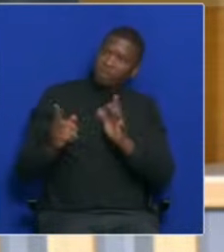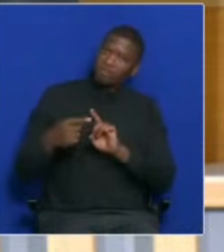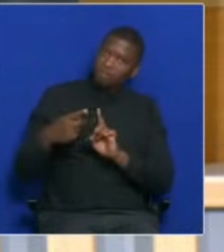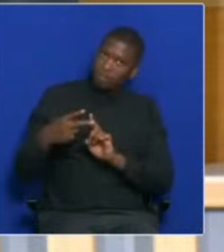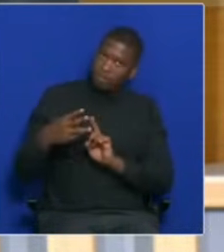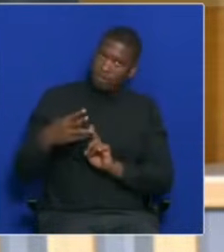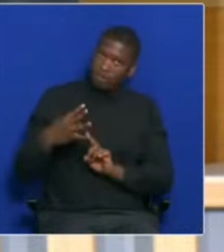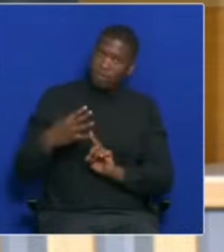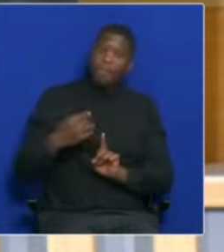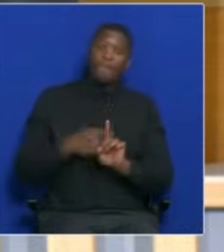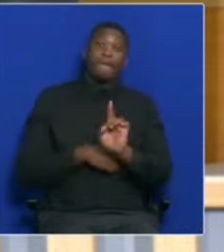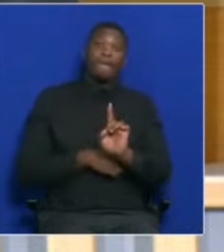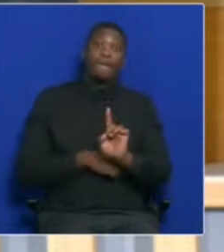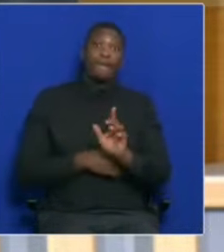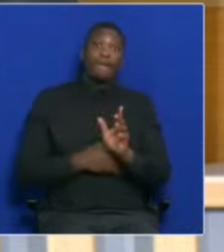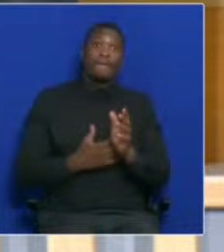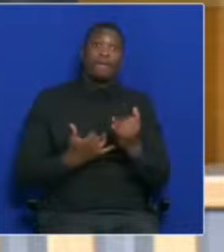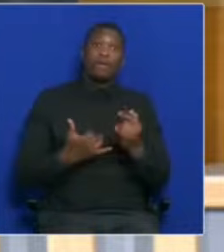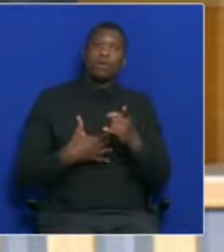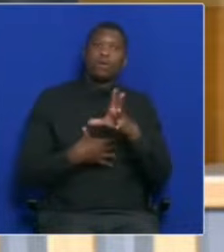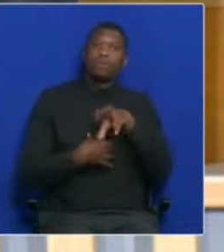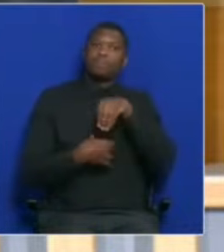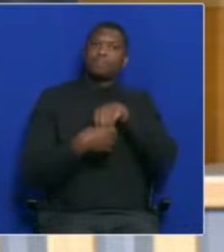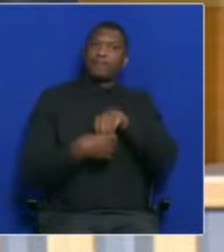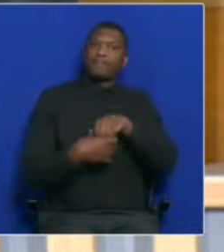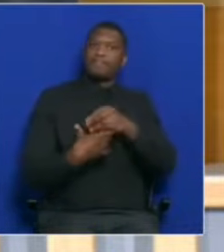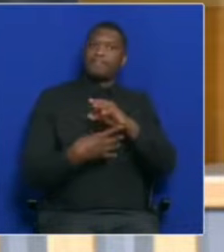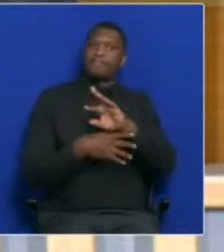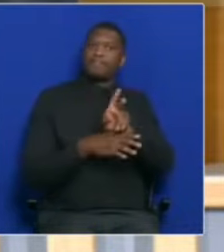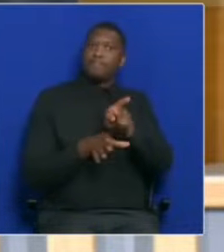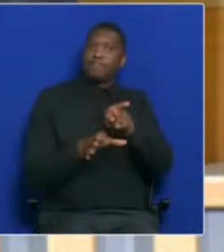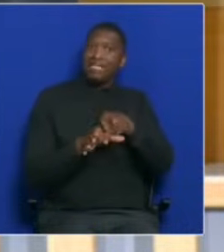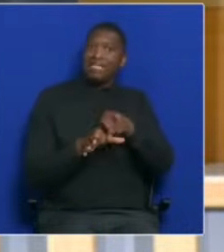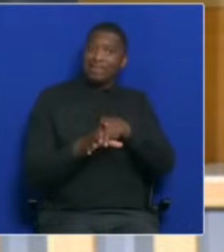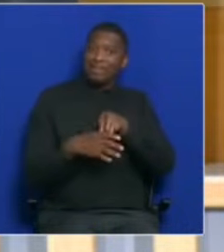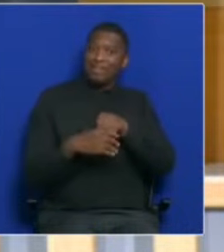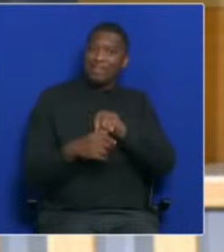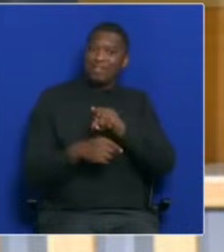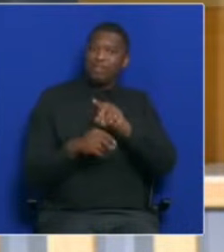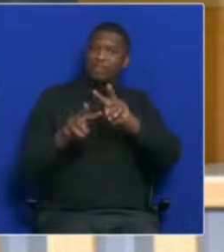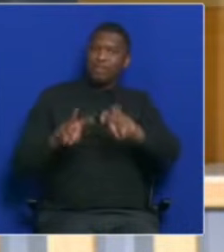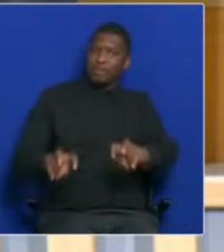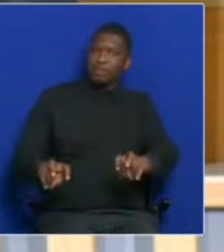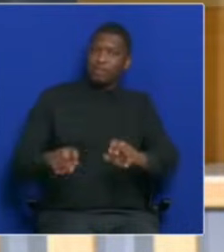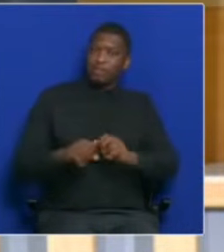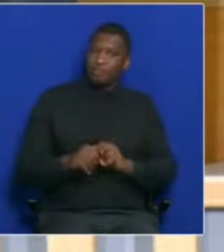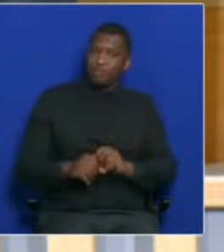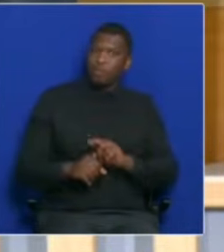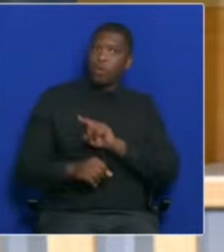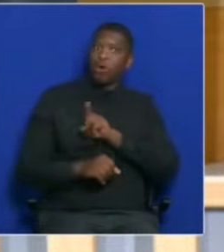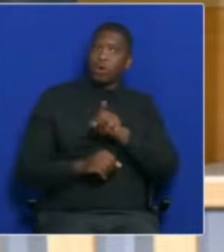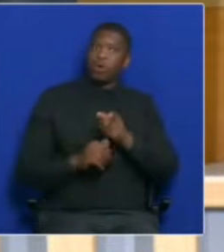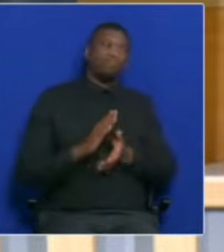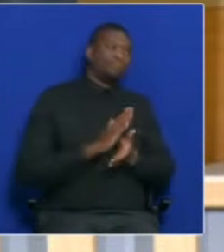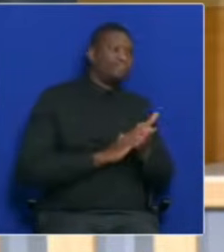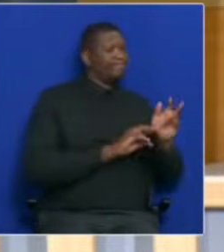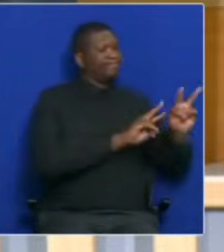you participate in that investigation because you go and find information